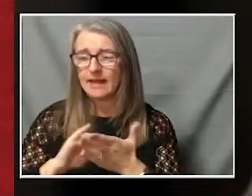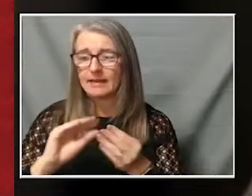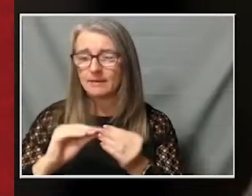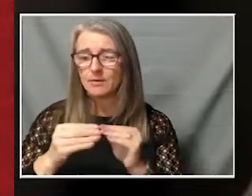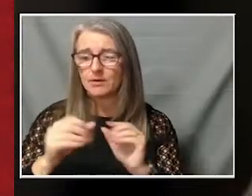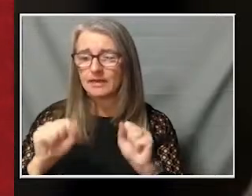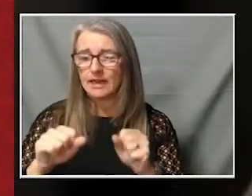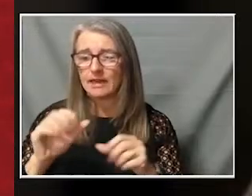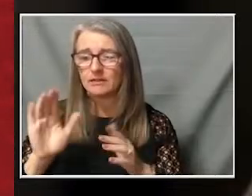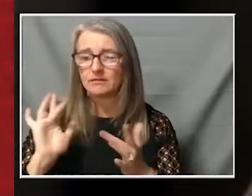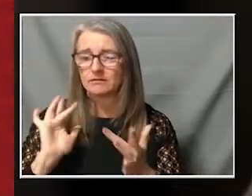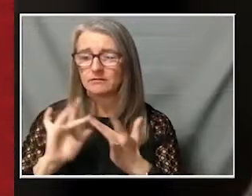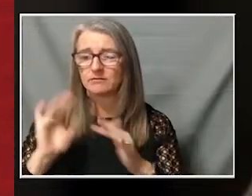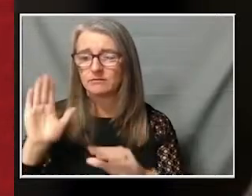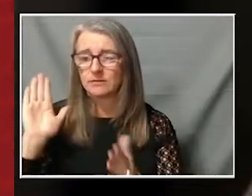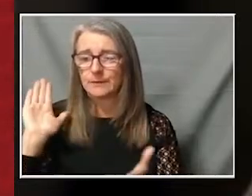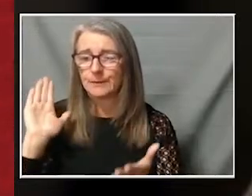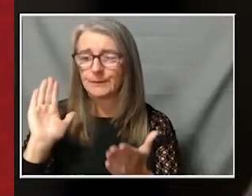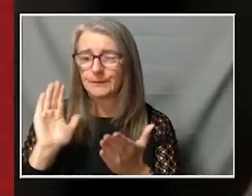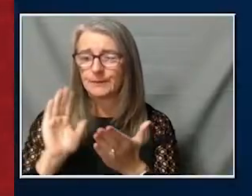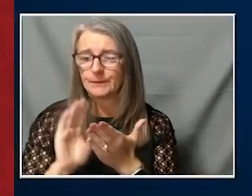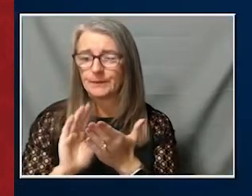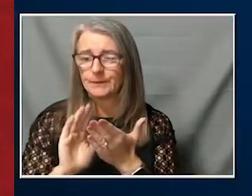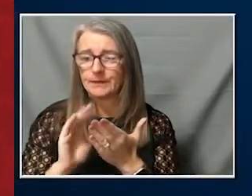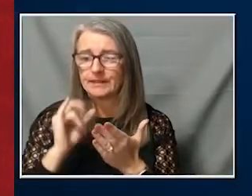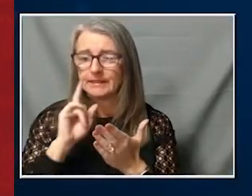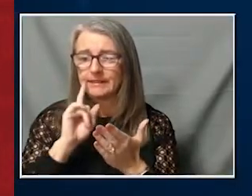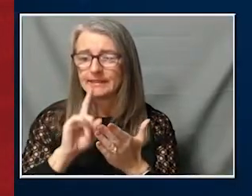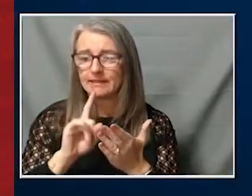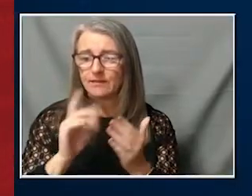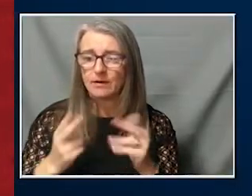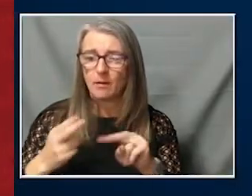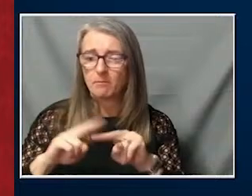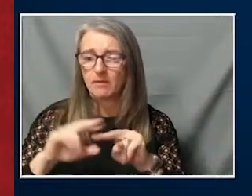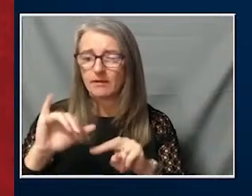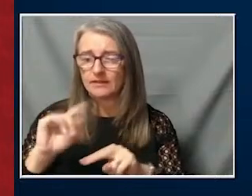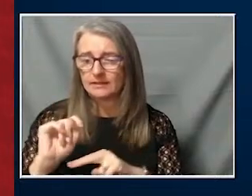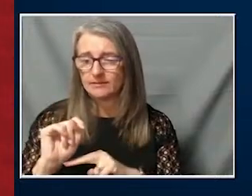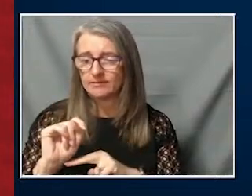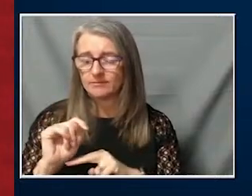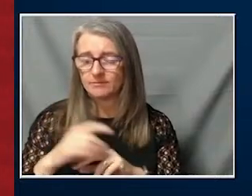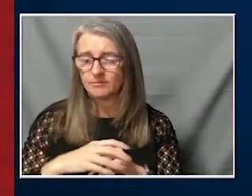can be reached if they are extremely above that.